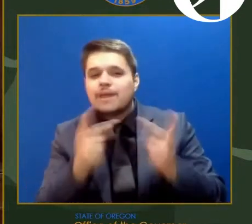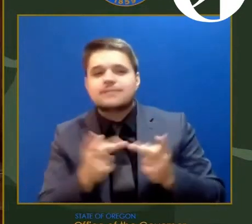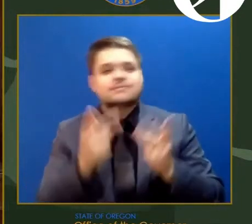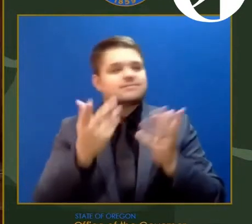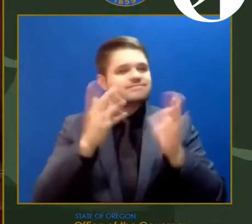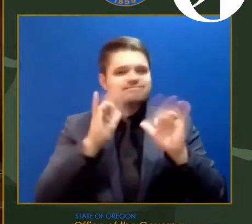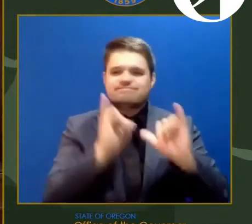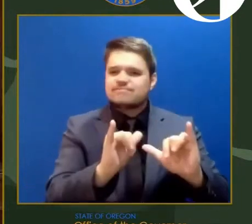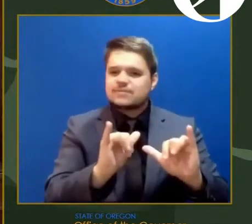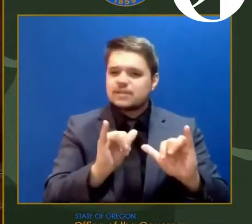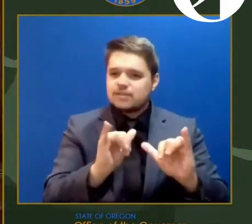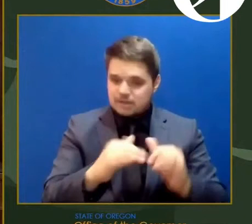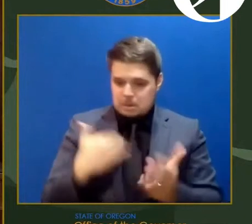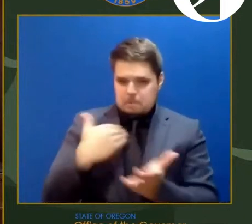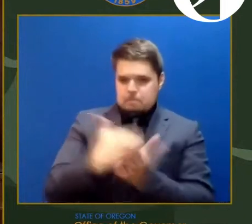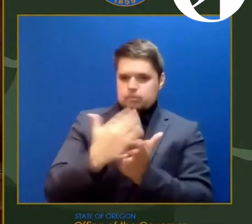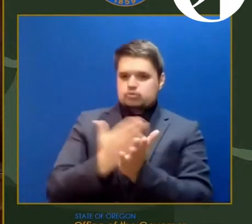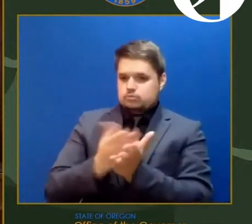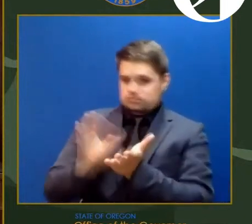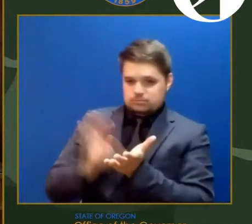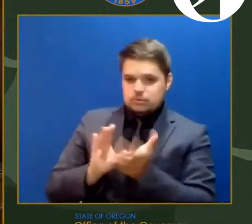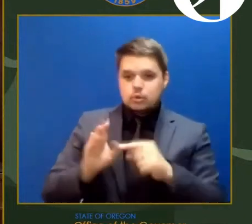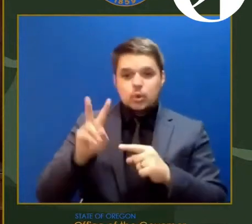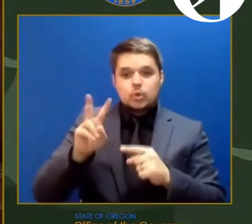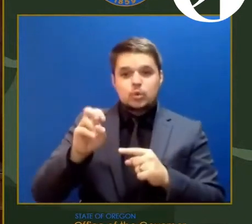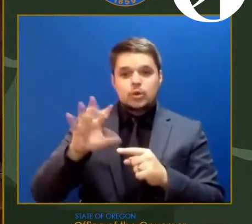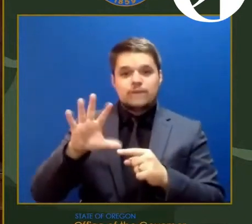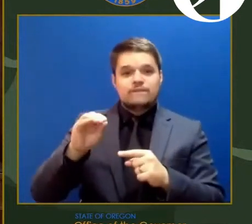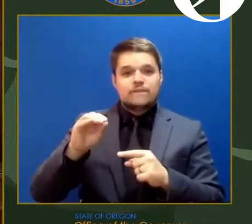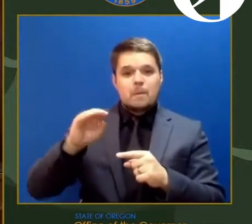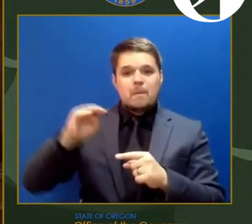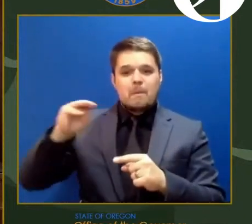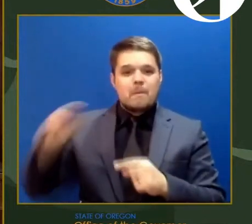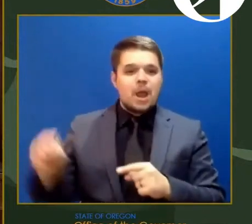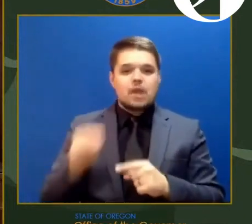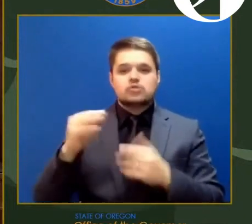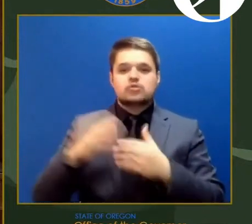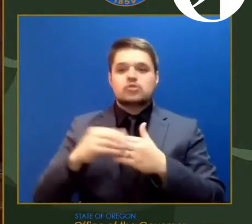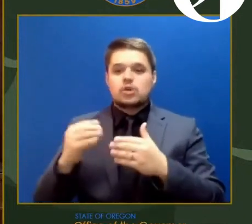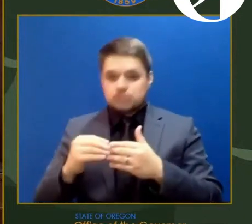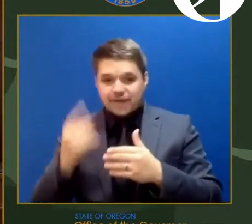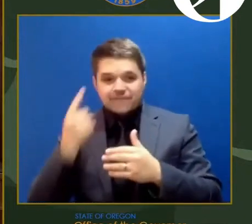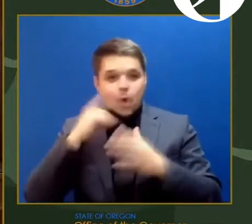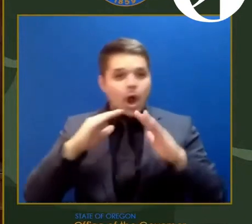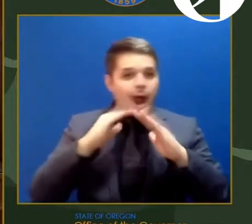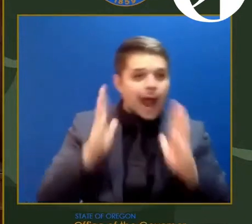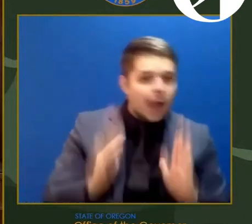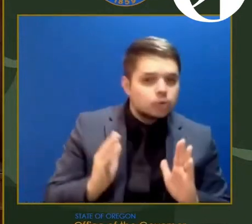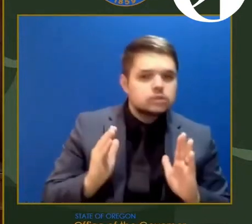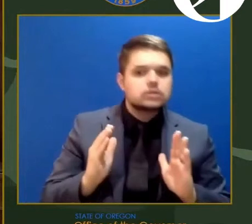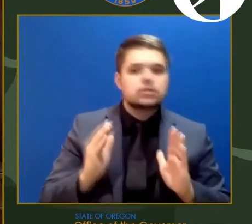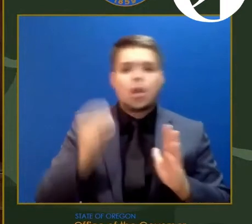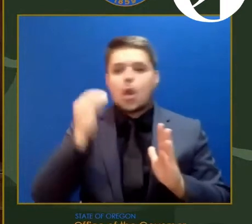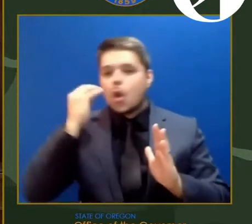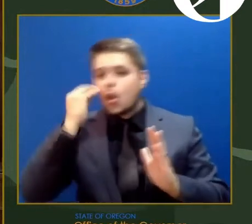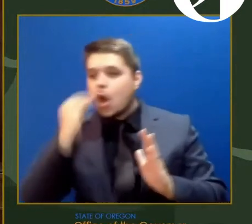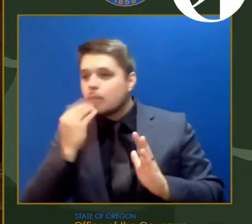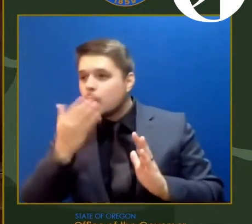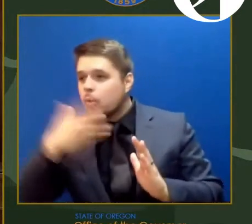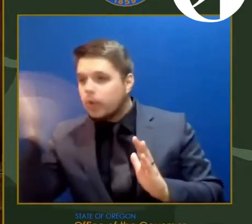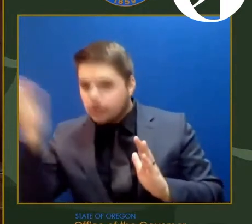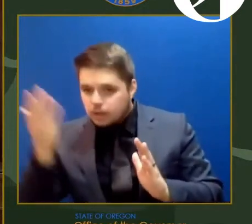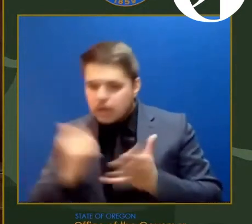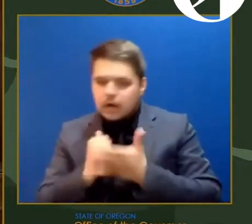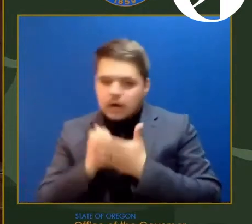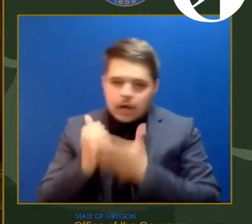million investment in affordable housing, homelessness prevention, and rental assistance. We've also included more